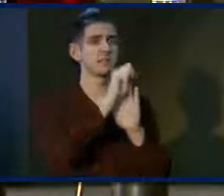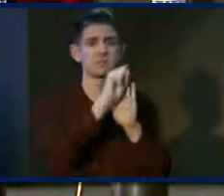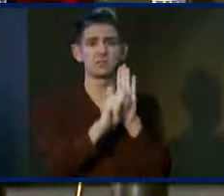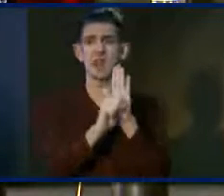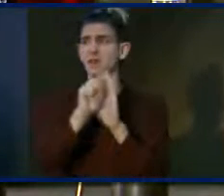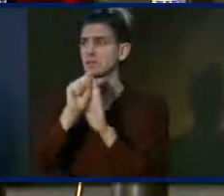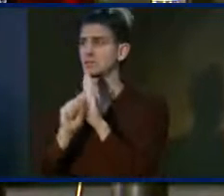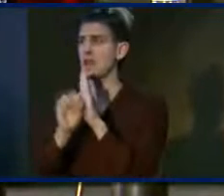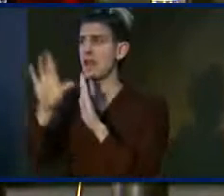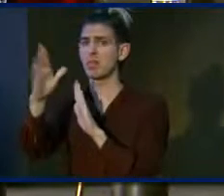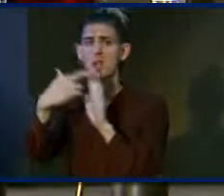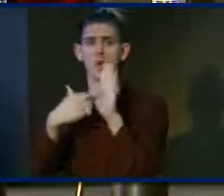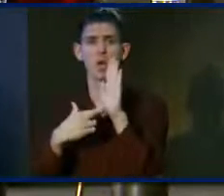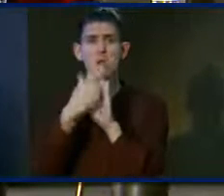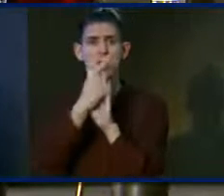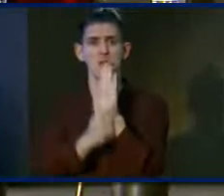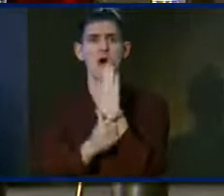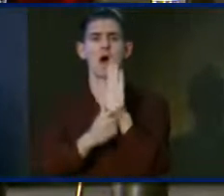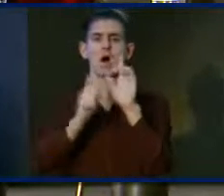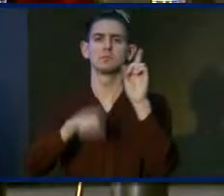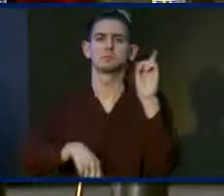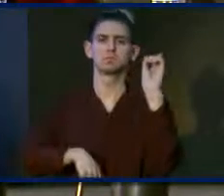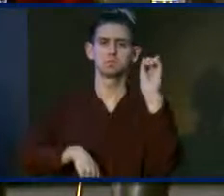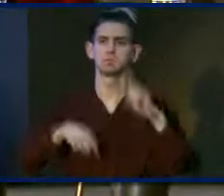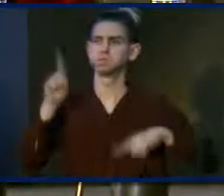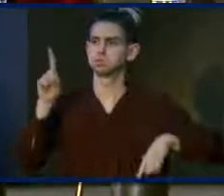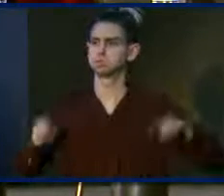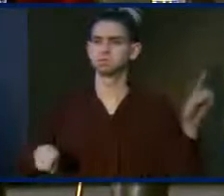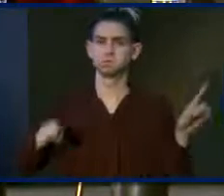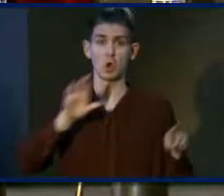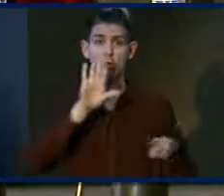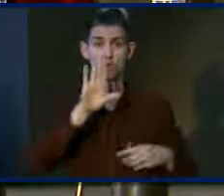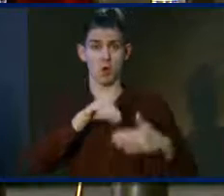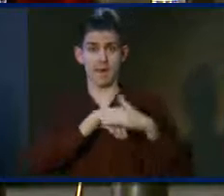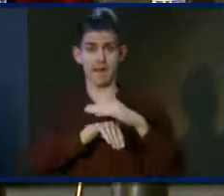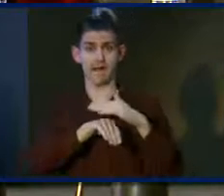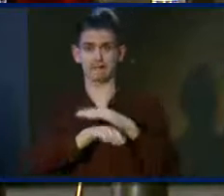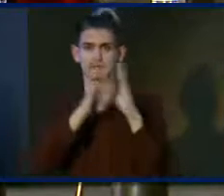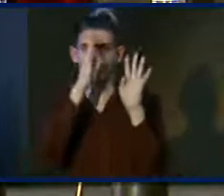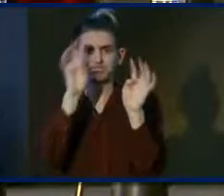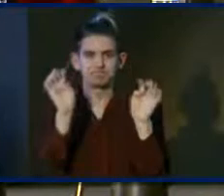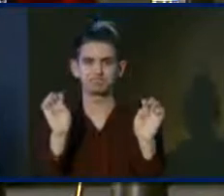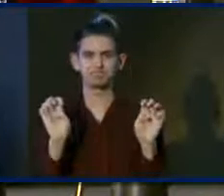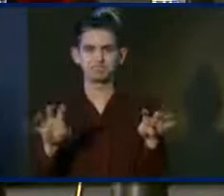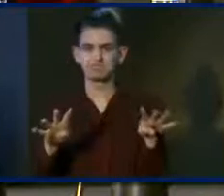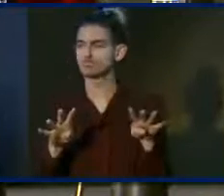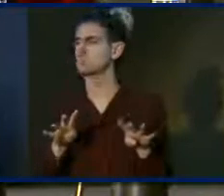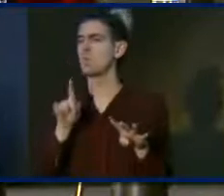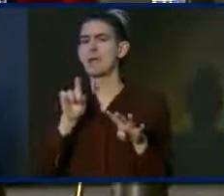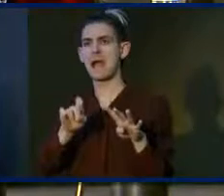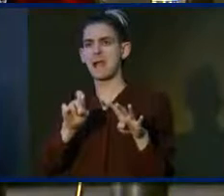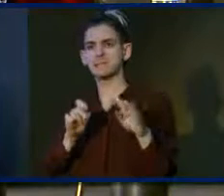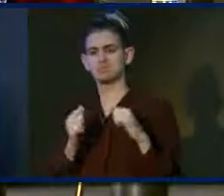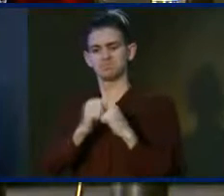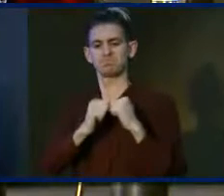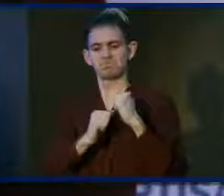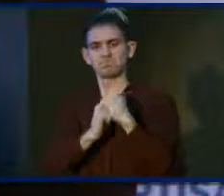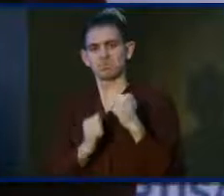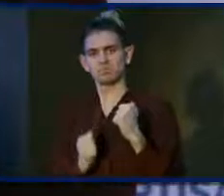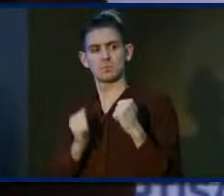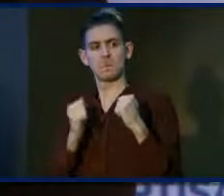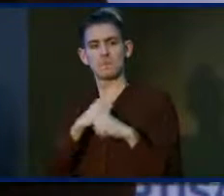just don't know what your access is gonna be. We must restore the full strength of the Voting Rights Act of